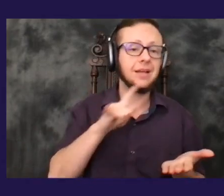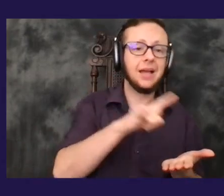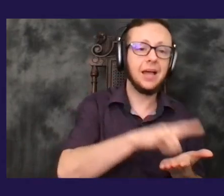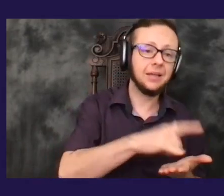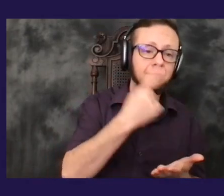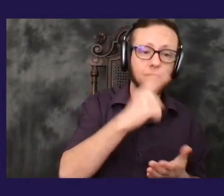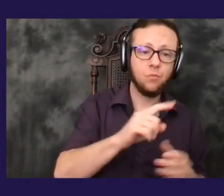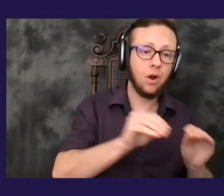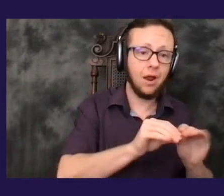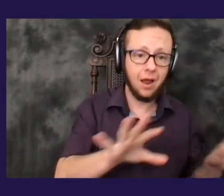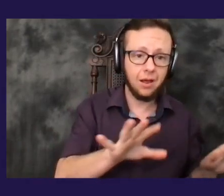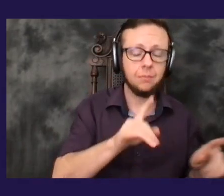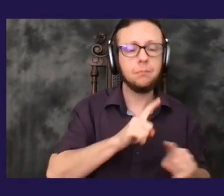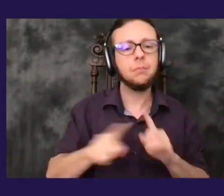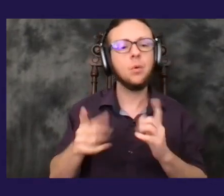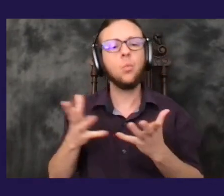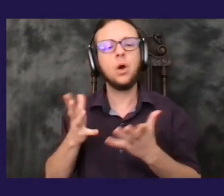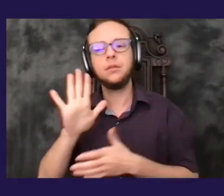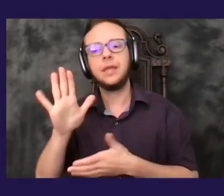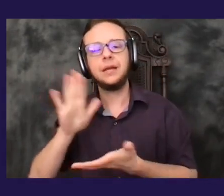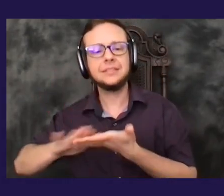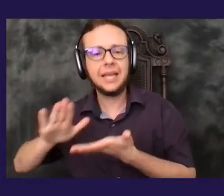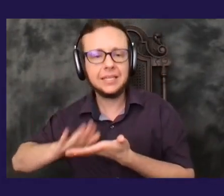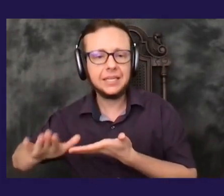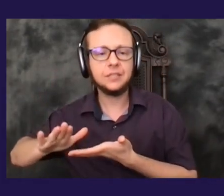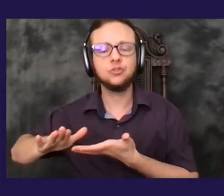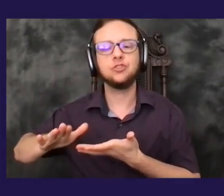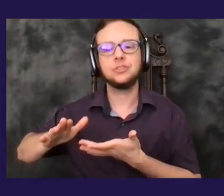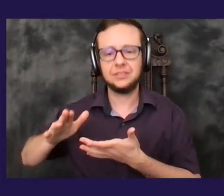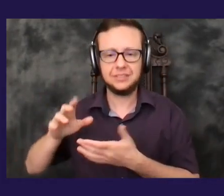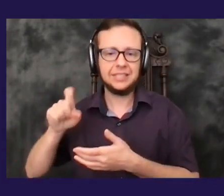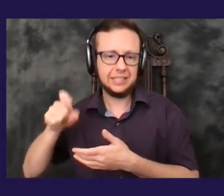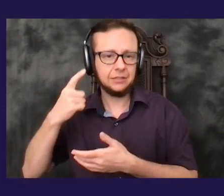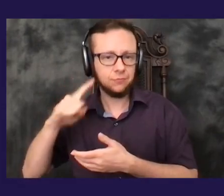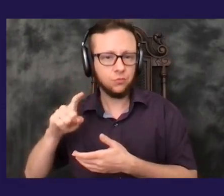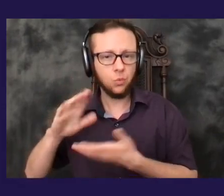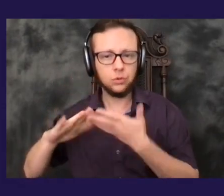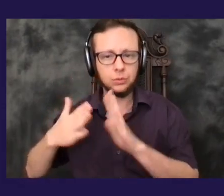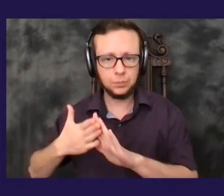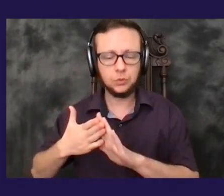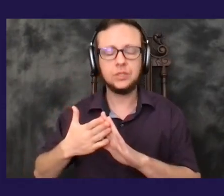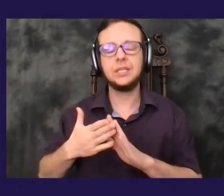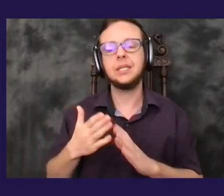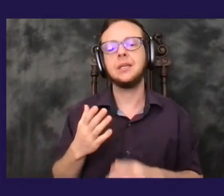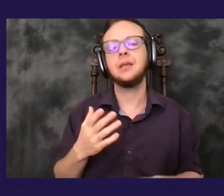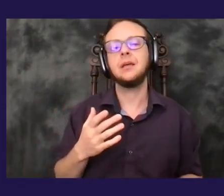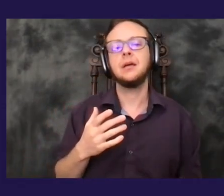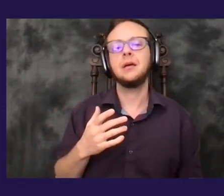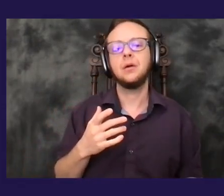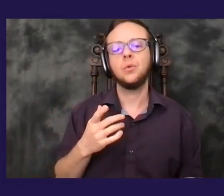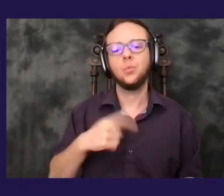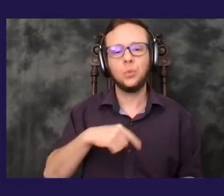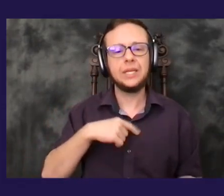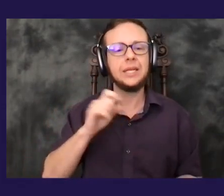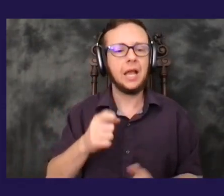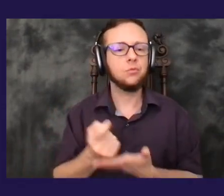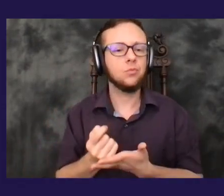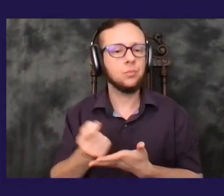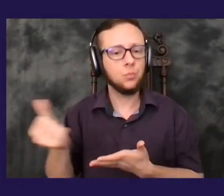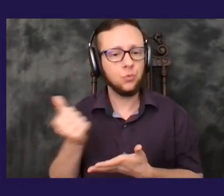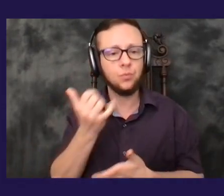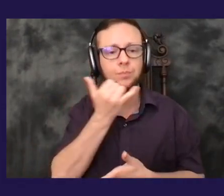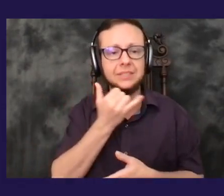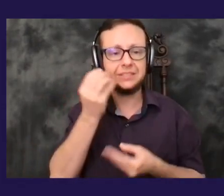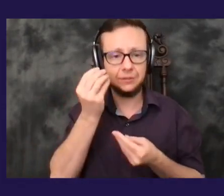are the sanitation or the hygiene needs of a community? So when we think about it that way, we can remove misinformation in some way, kind